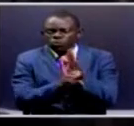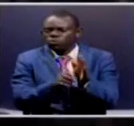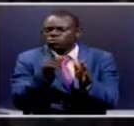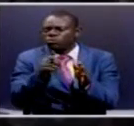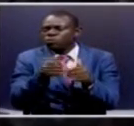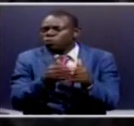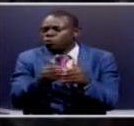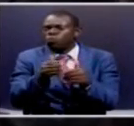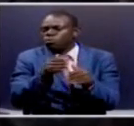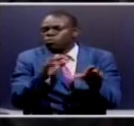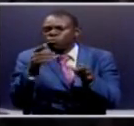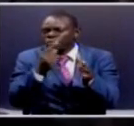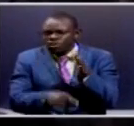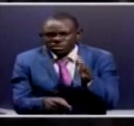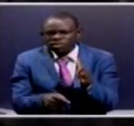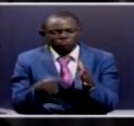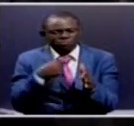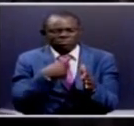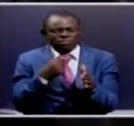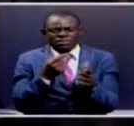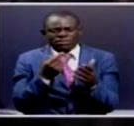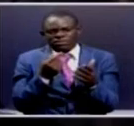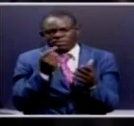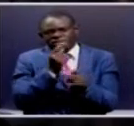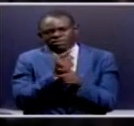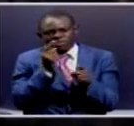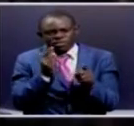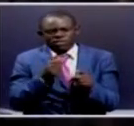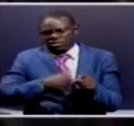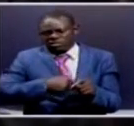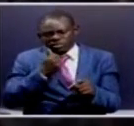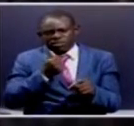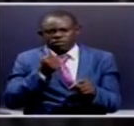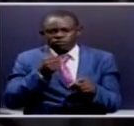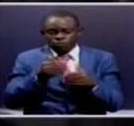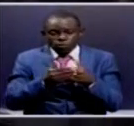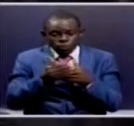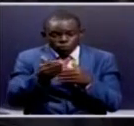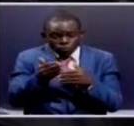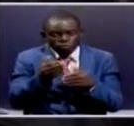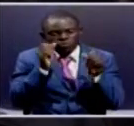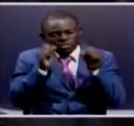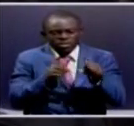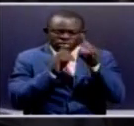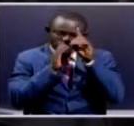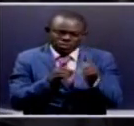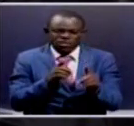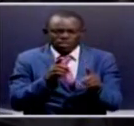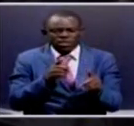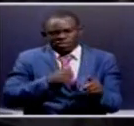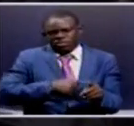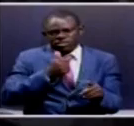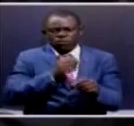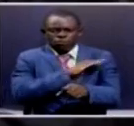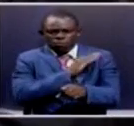process is over, I'm intelligent enough to make up my mind that Edgar Lungu doesn't mean well. Then I can